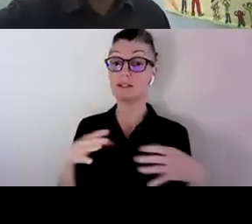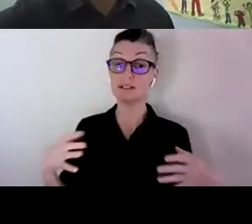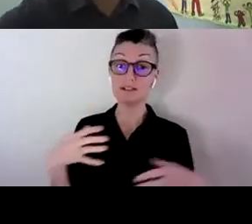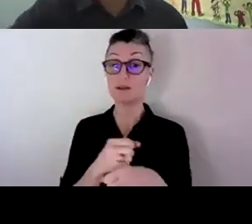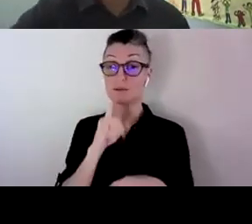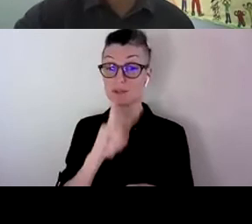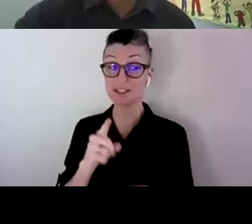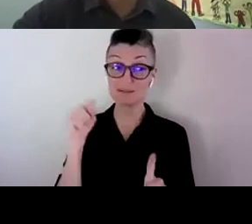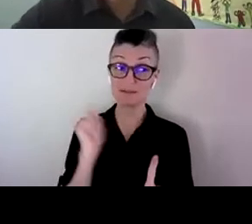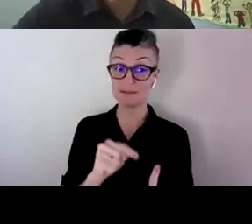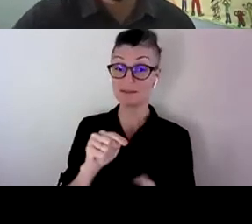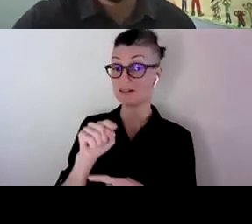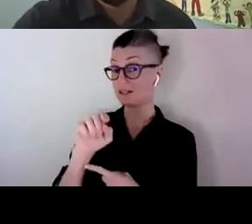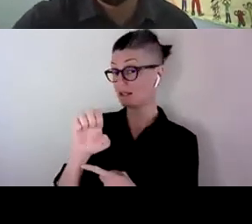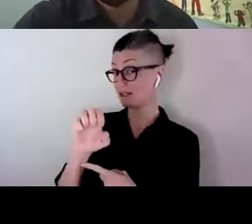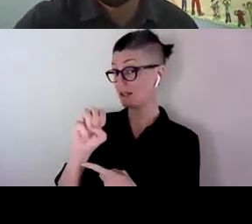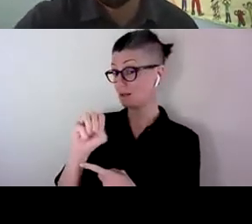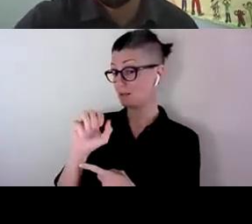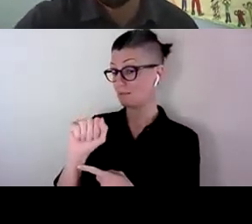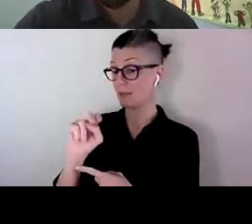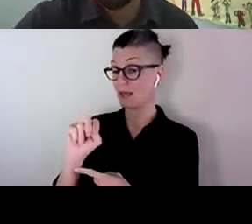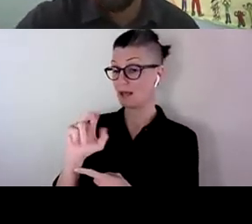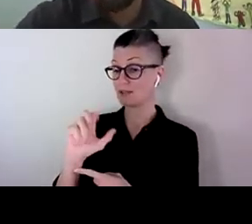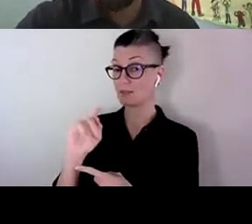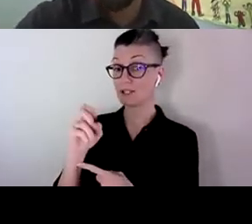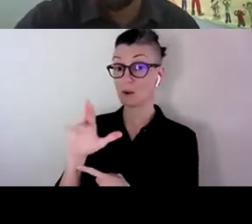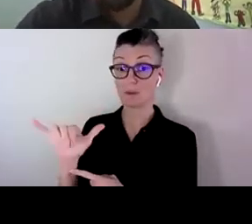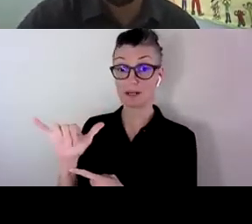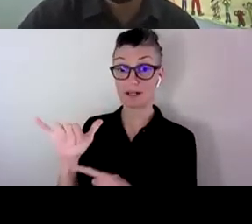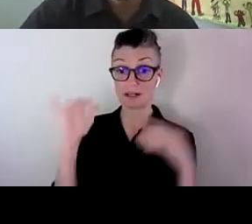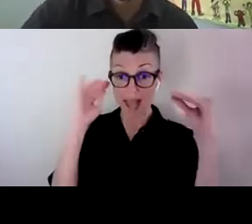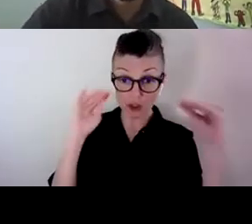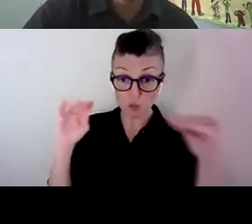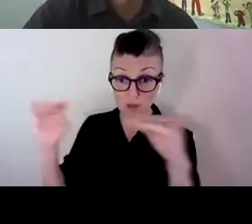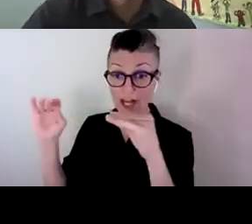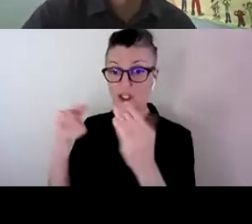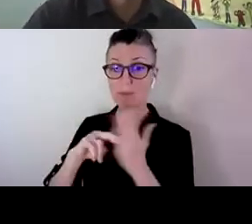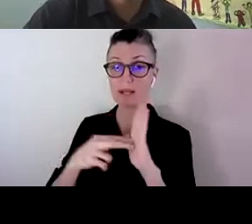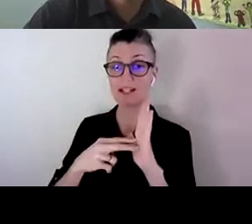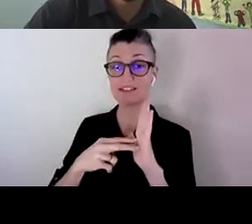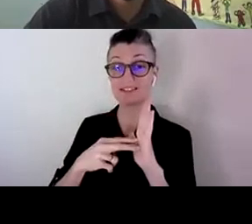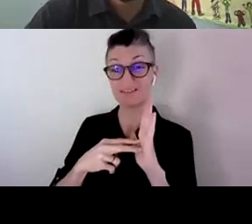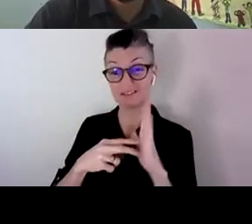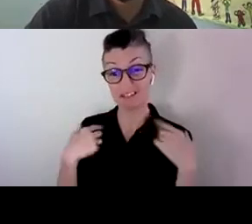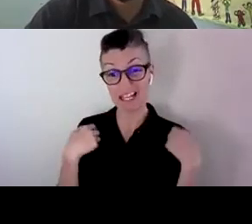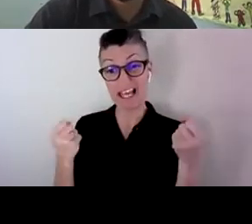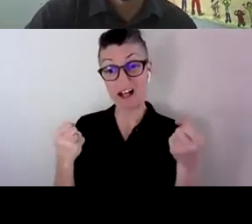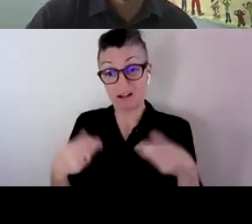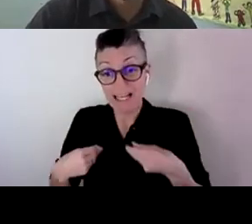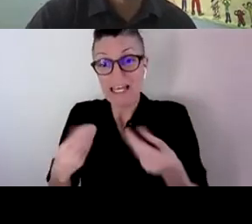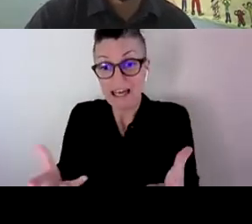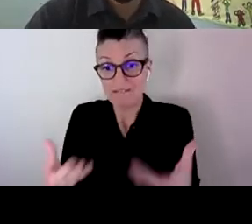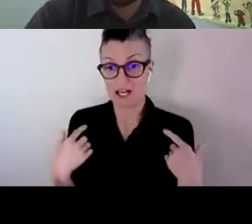emancipatory education is education that heals. And a healing education is one